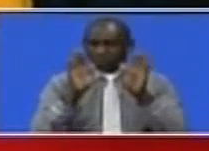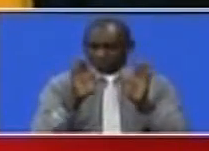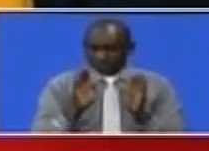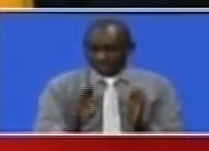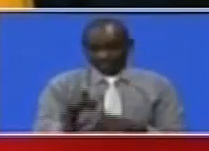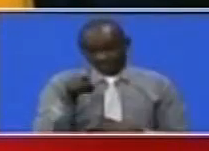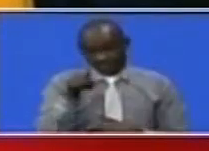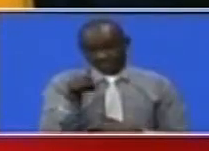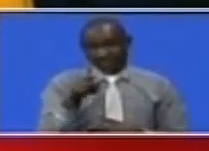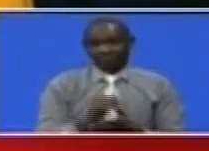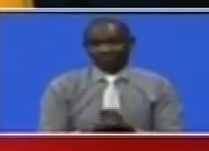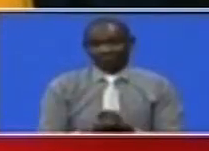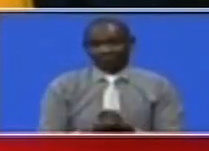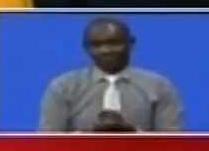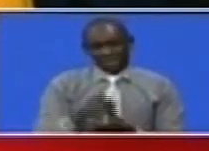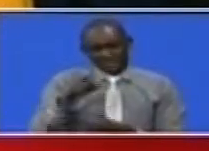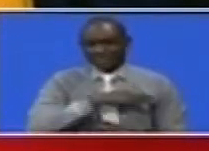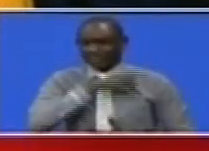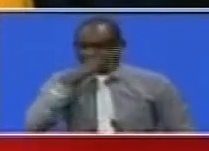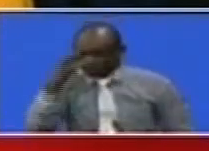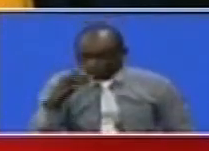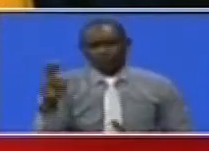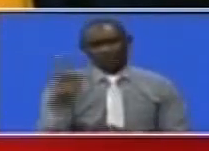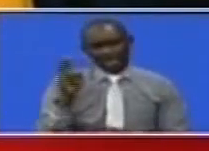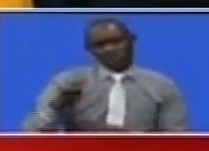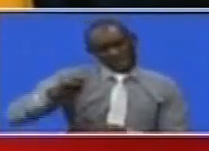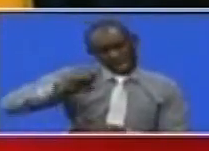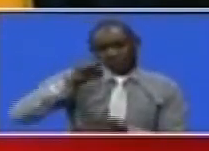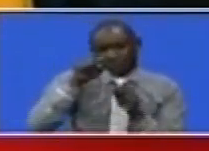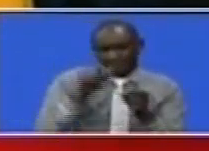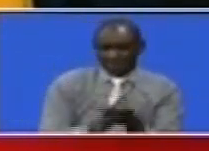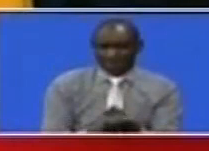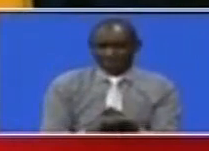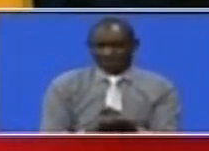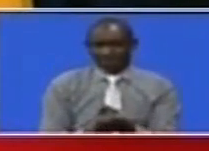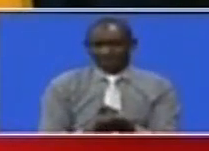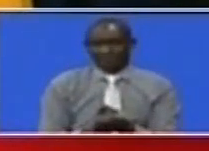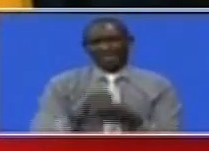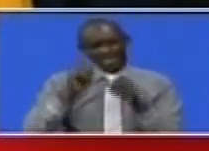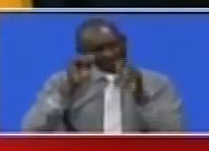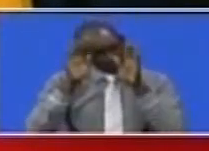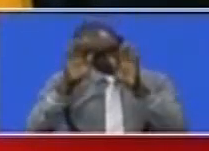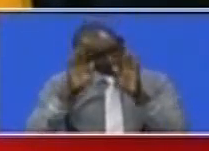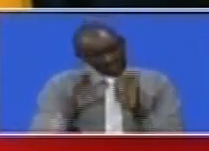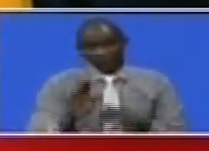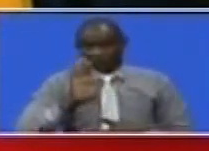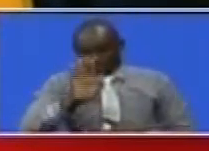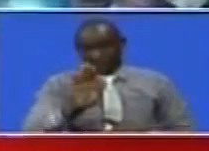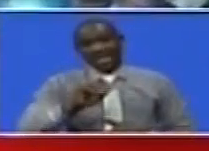the wisdom and spiritual values dear to their